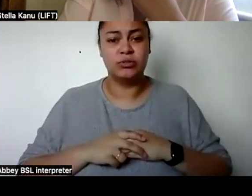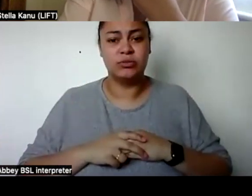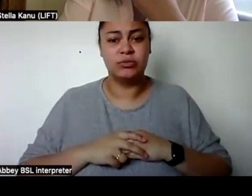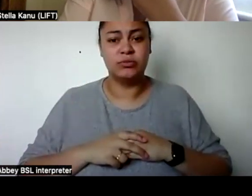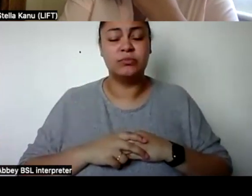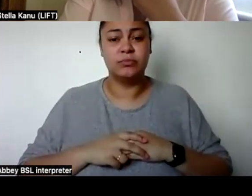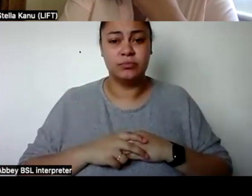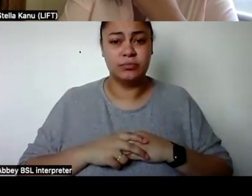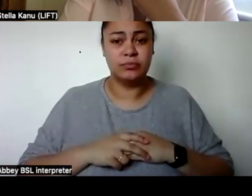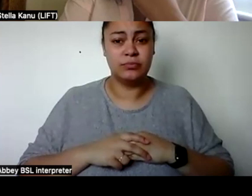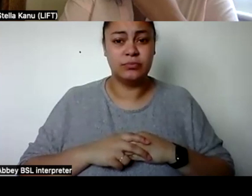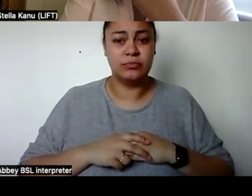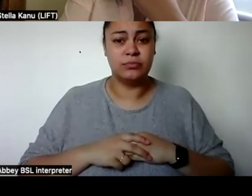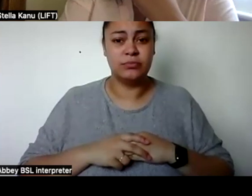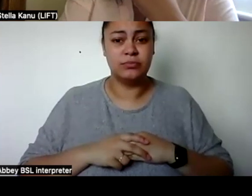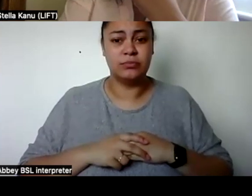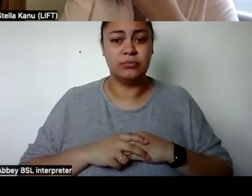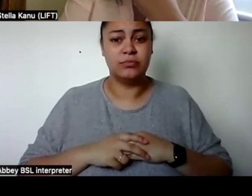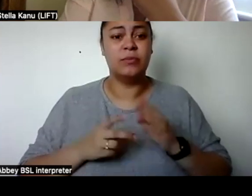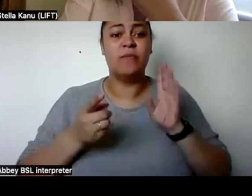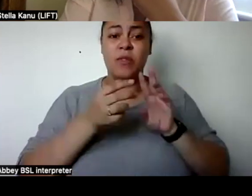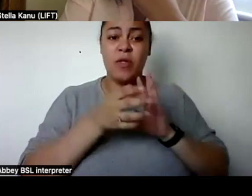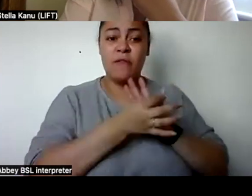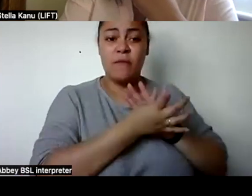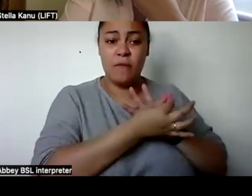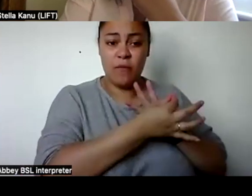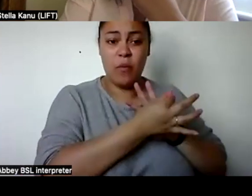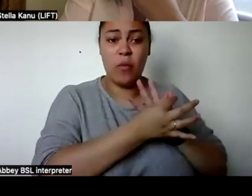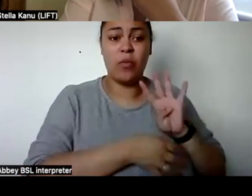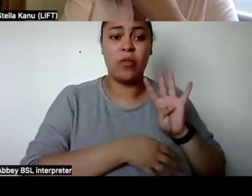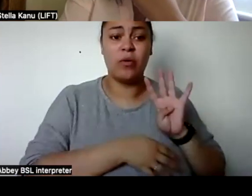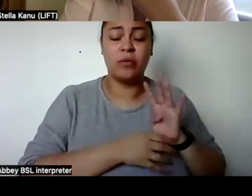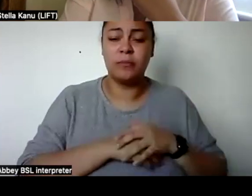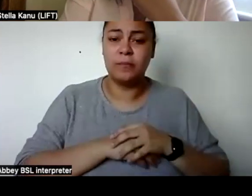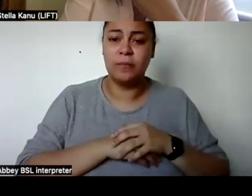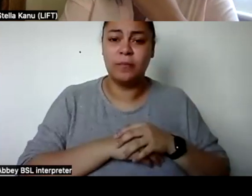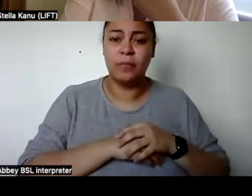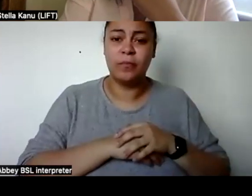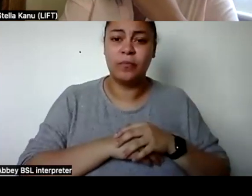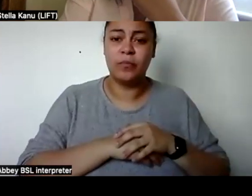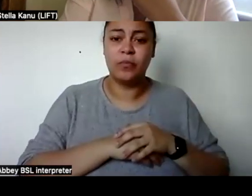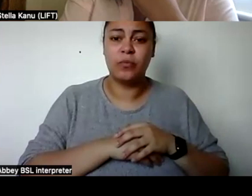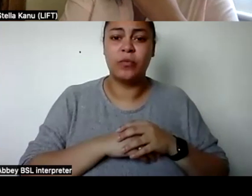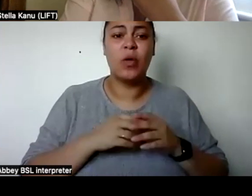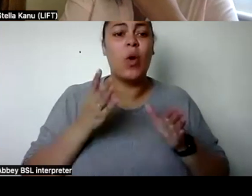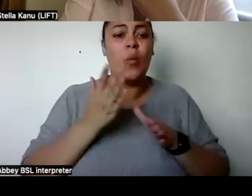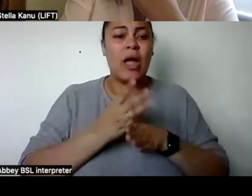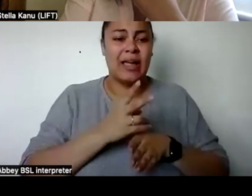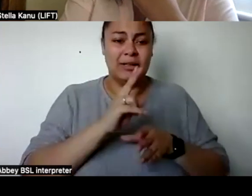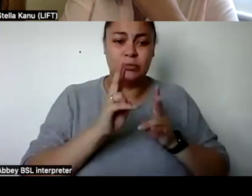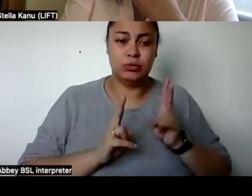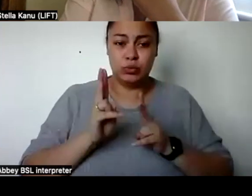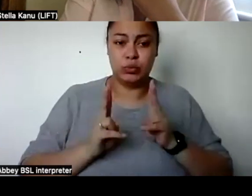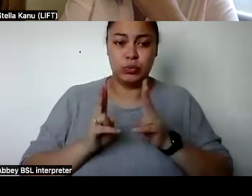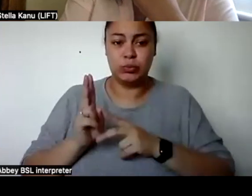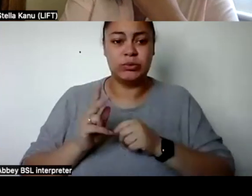be. The fourth point I would say is, I'm really, really keen on working in twos. So when we work with